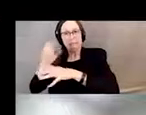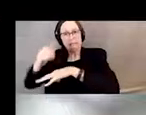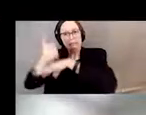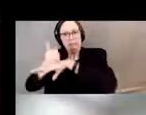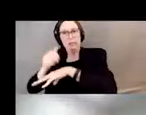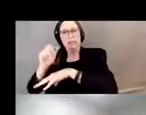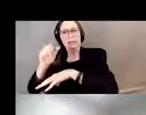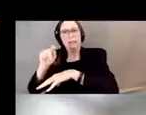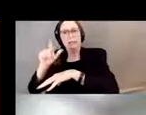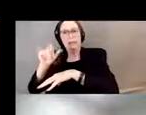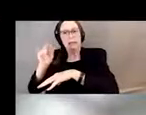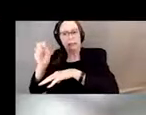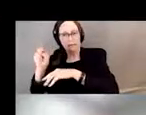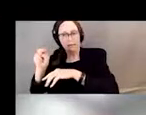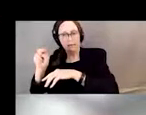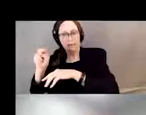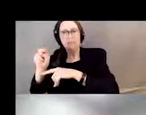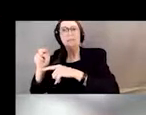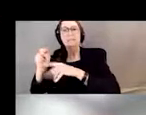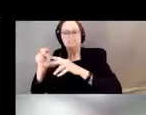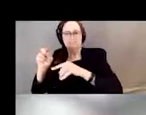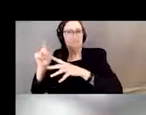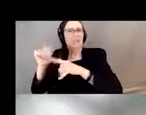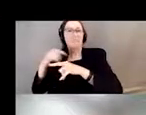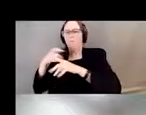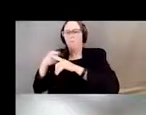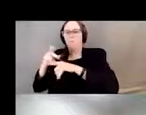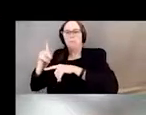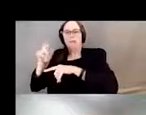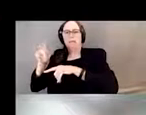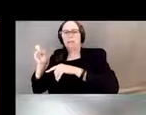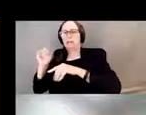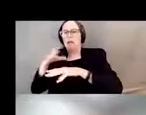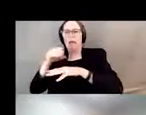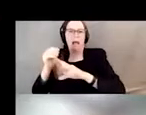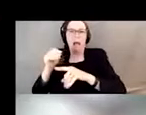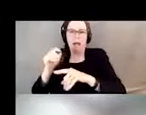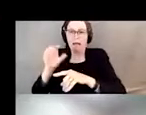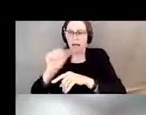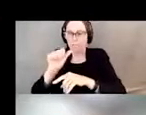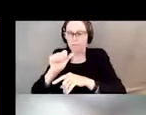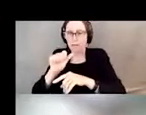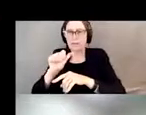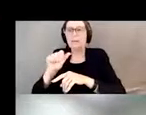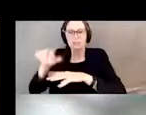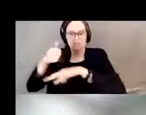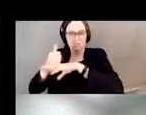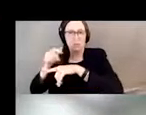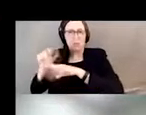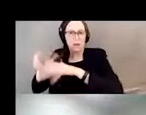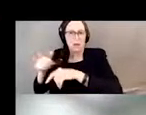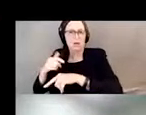the Afghan version of it, but also the Pakistani version of the Taliban in 1994.